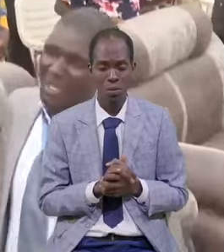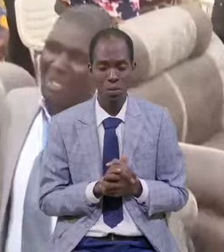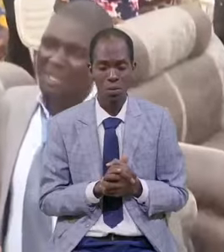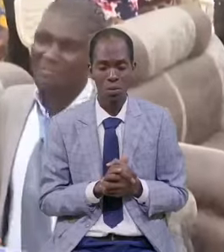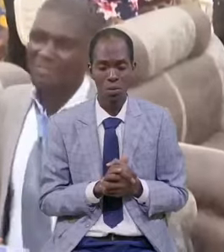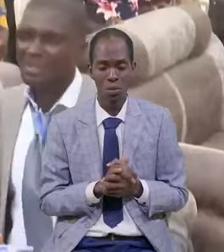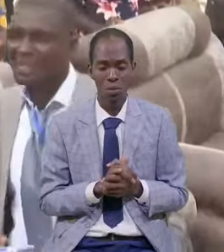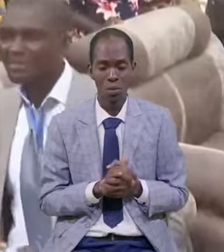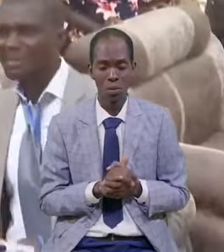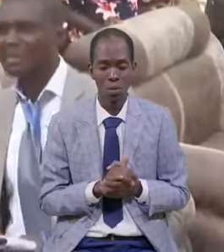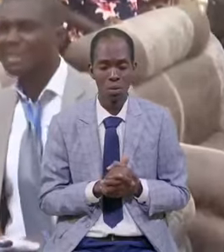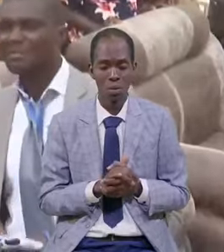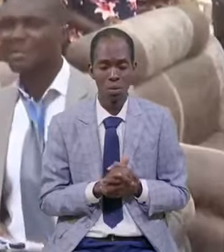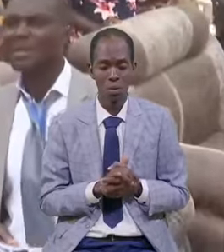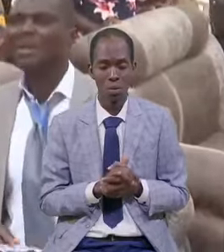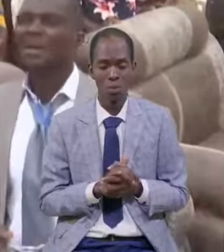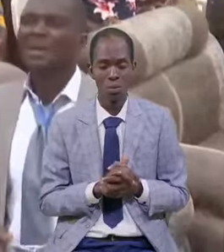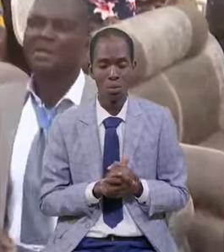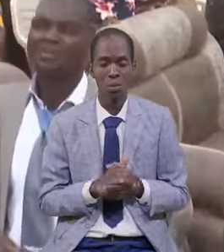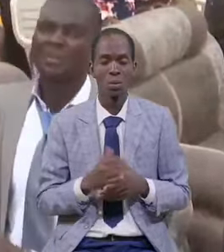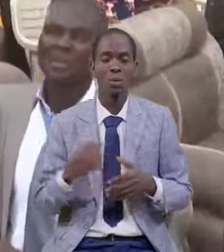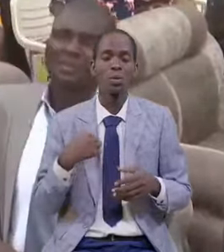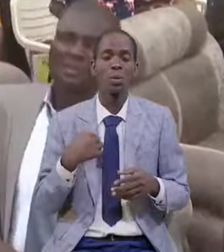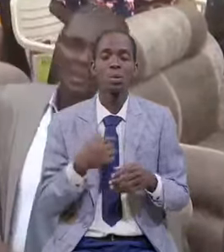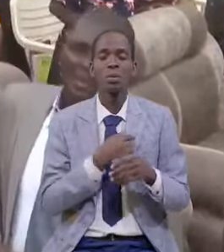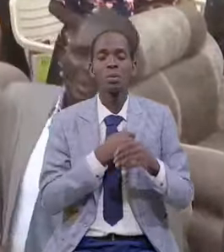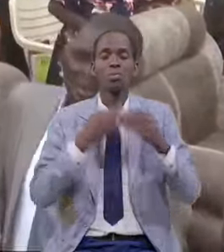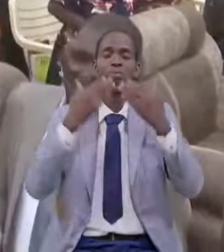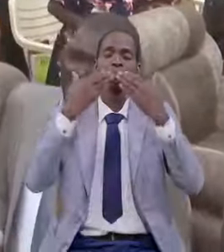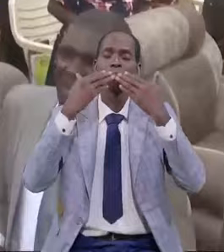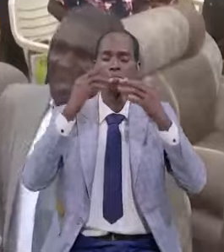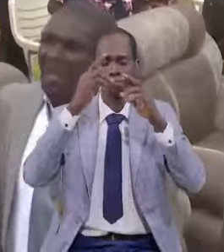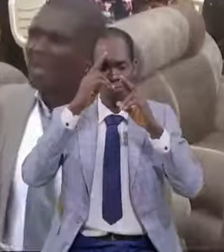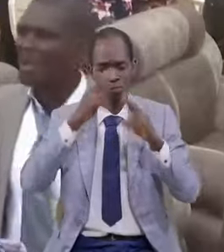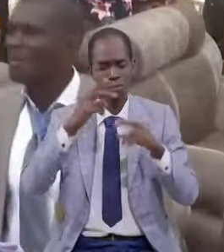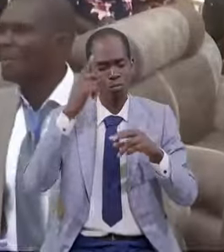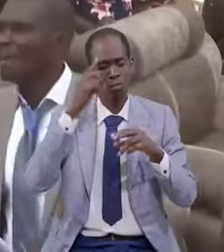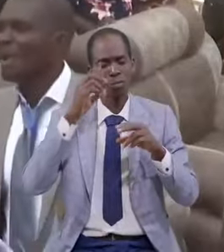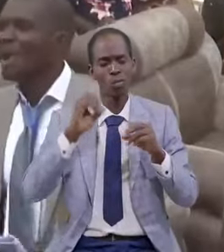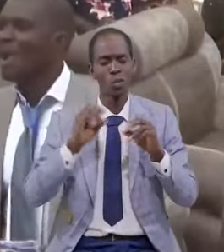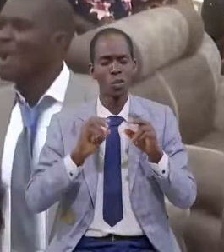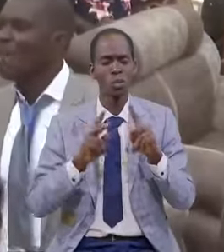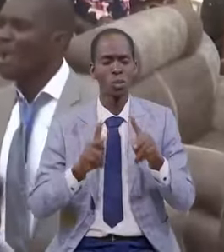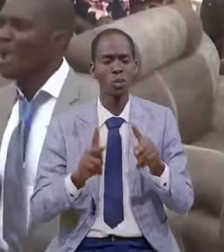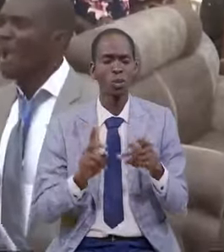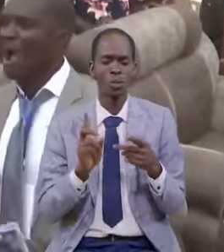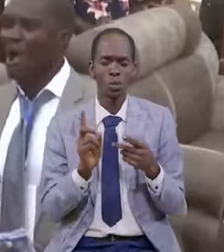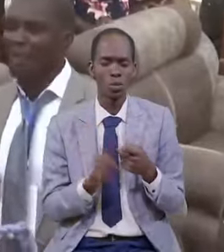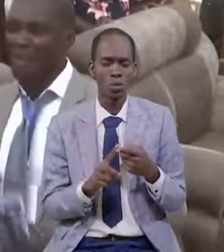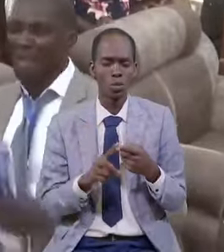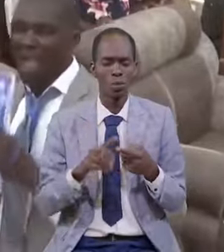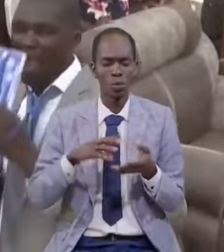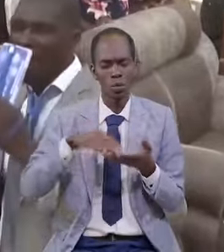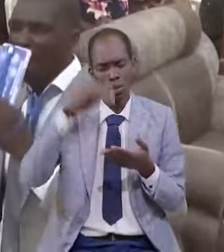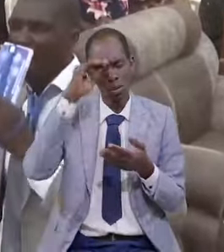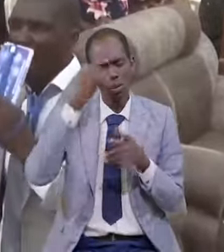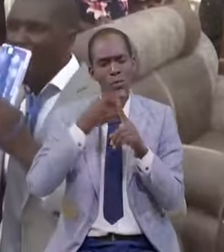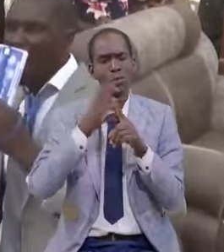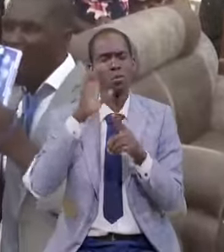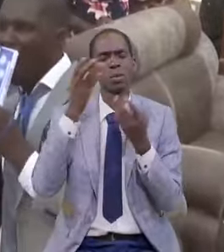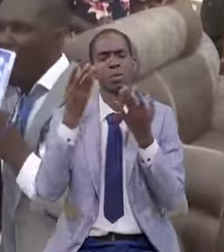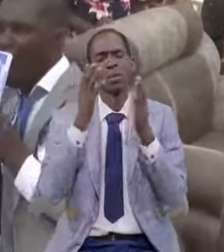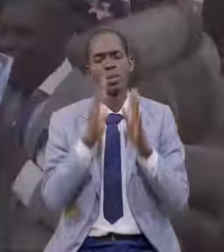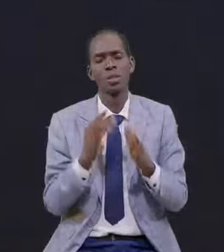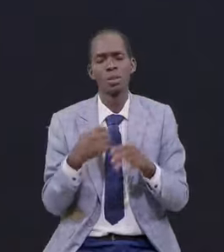morning we appreciate you for your grace we appreciate you for your faithfulness